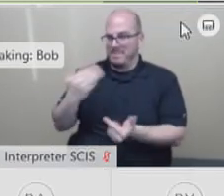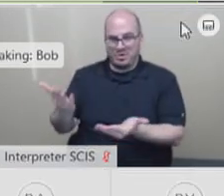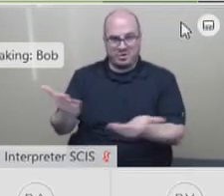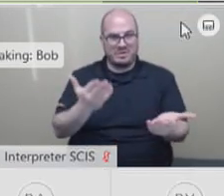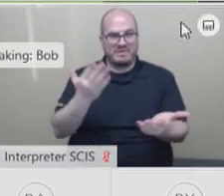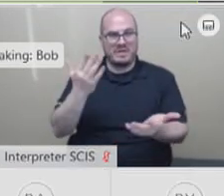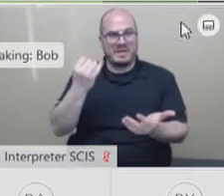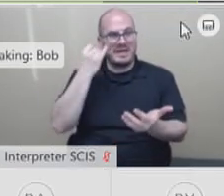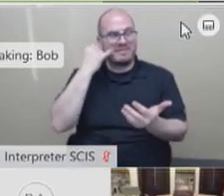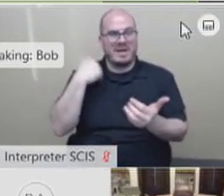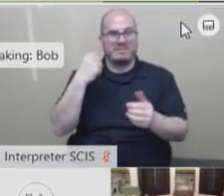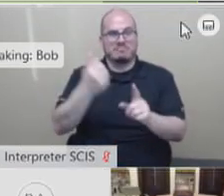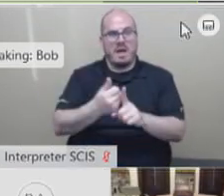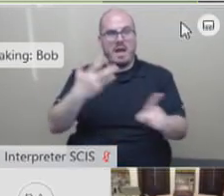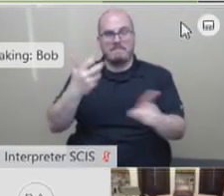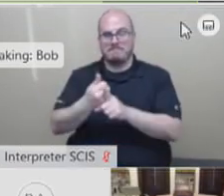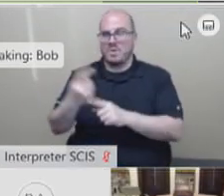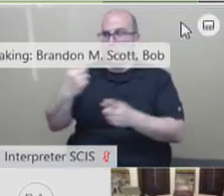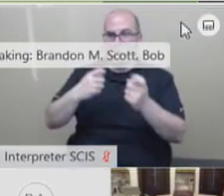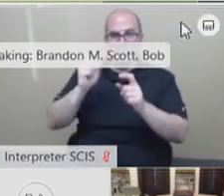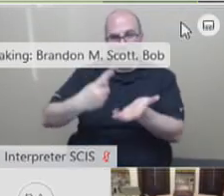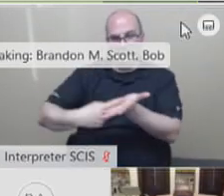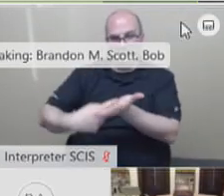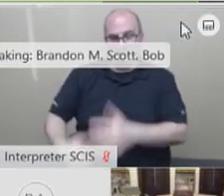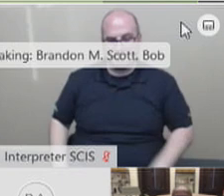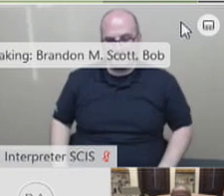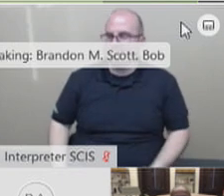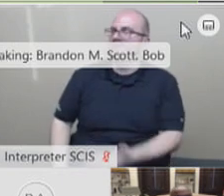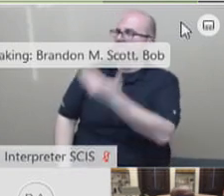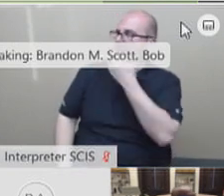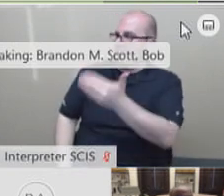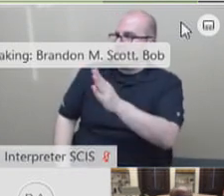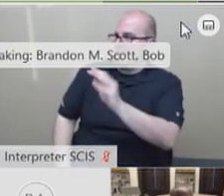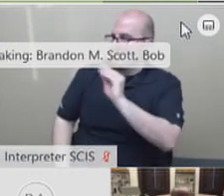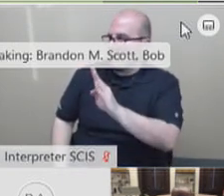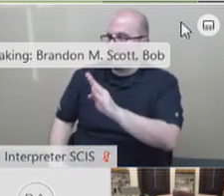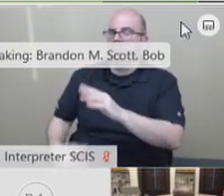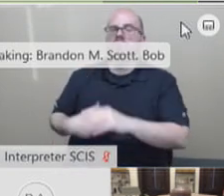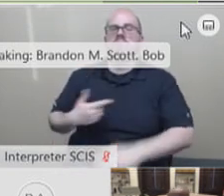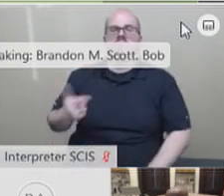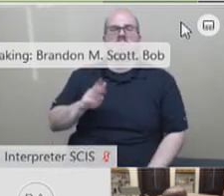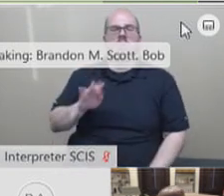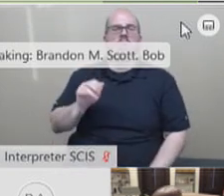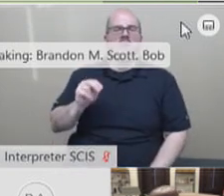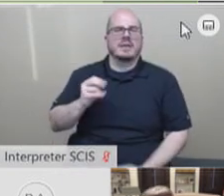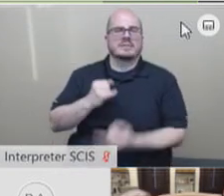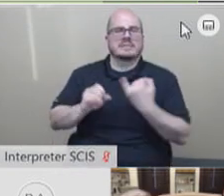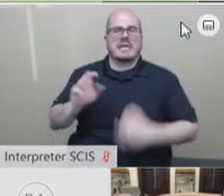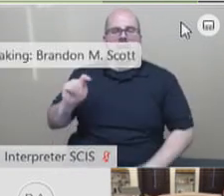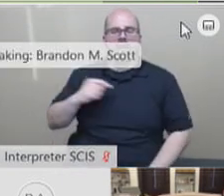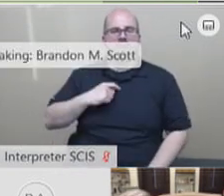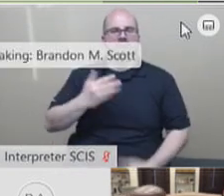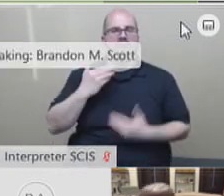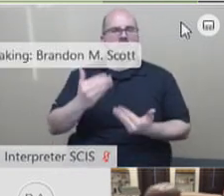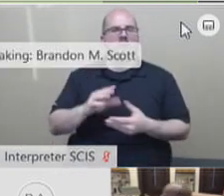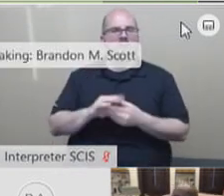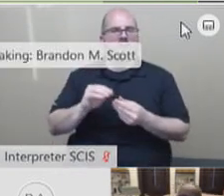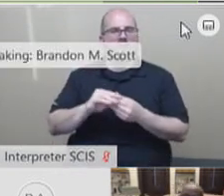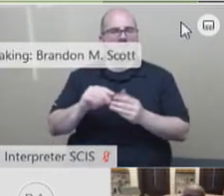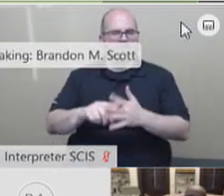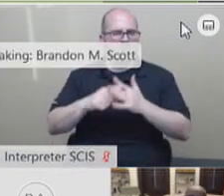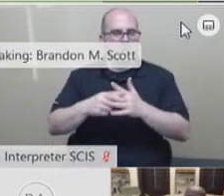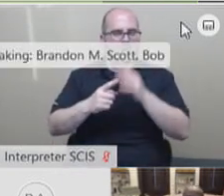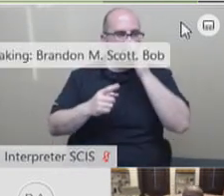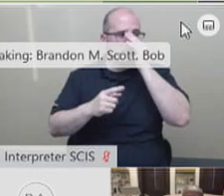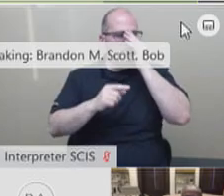out. Thank you. Thank you, Bob. I will start first before going to other members of the board. Bob, thank you for